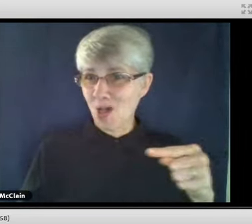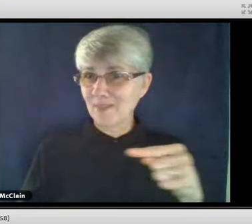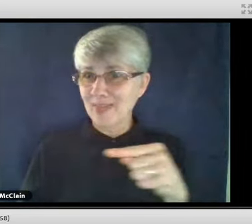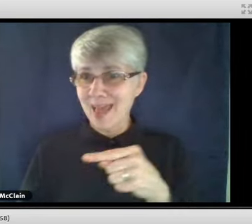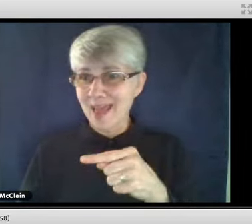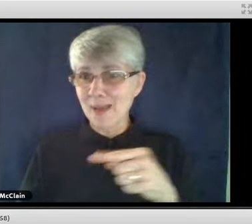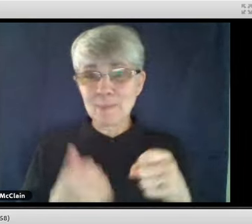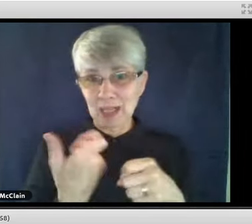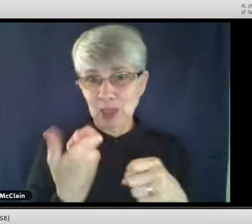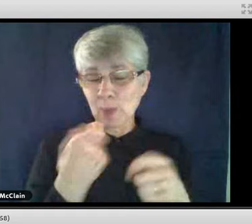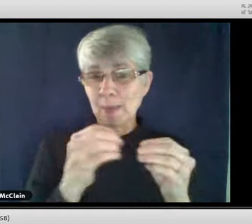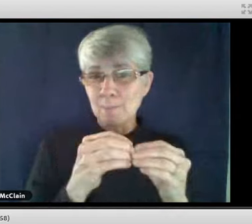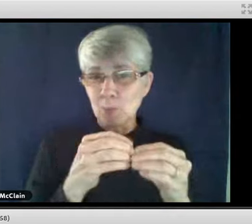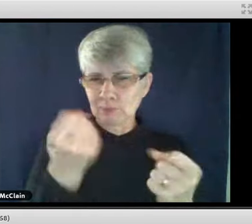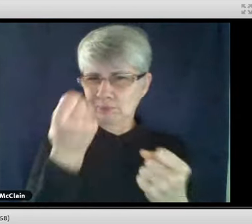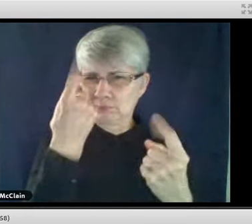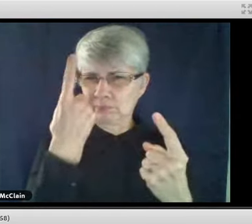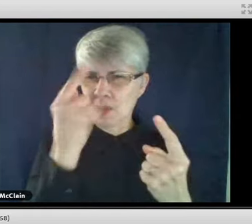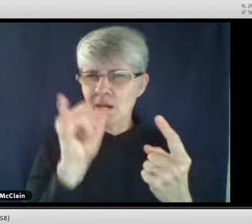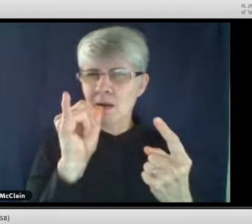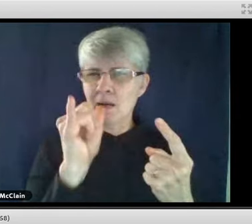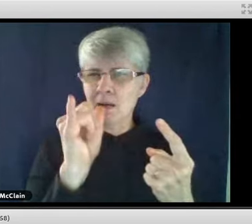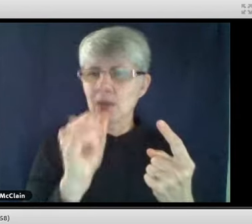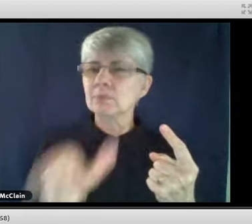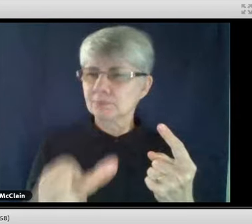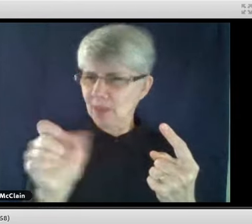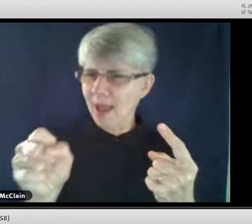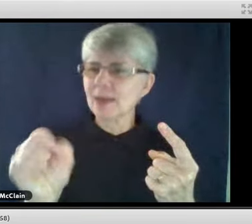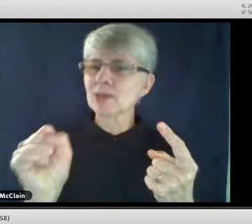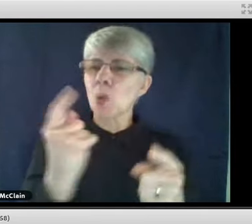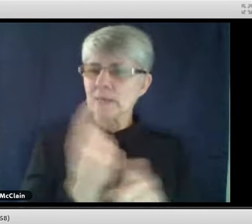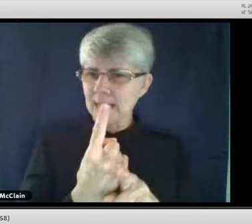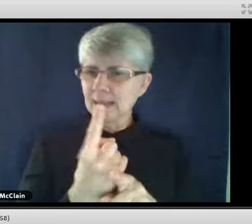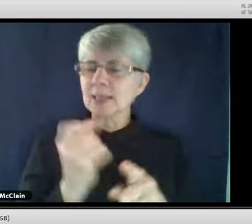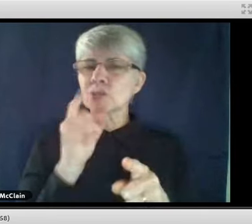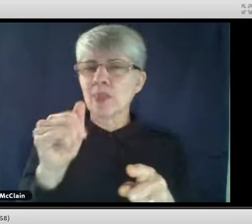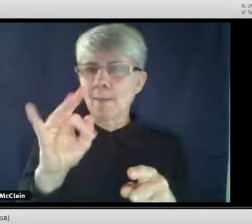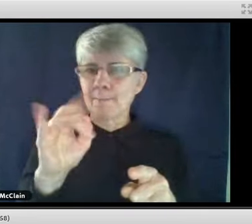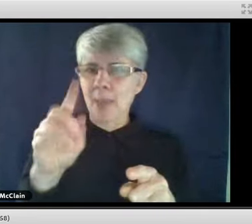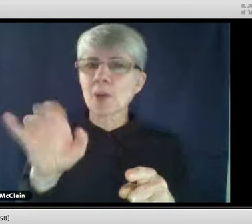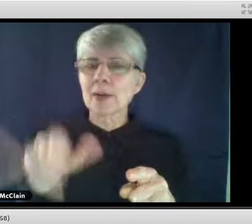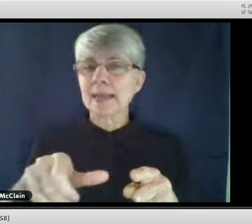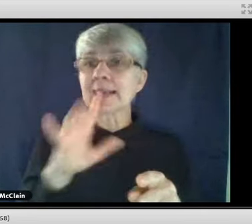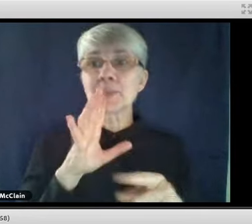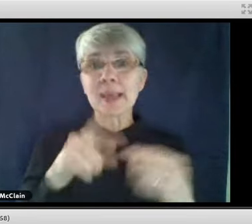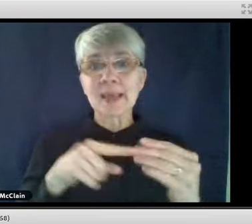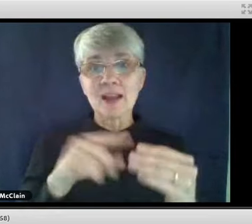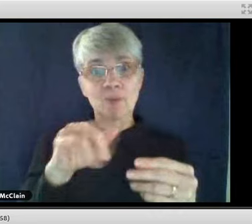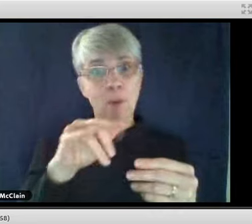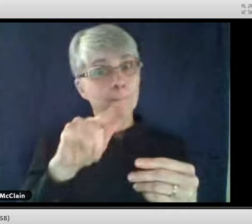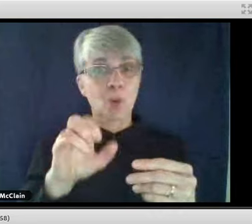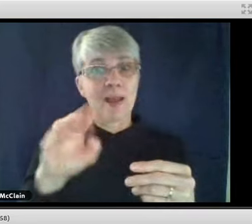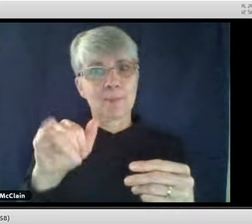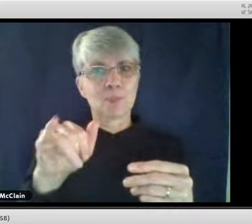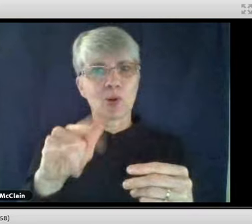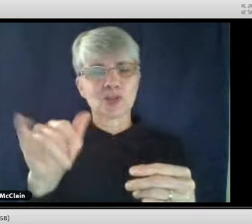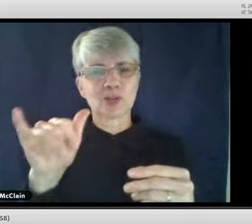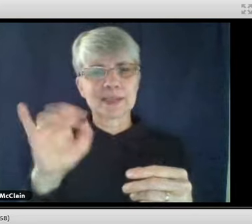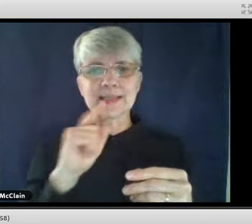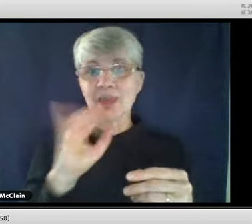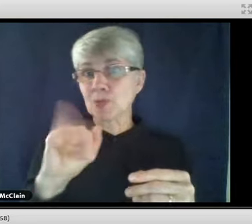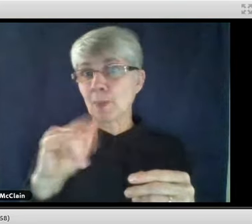make this a little bit more concrete in your mind? So yeah, so right, exactly. So the parody, yeah, speaking of Pride and Prejudice, there's parodies